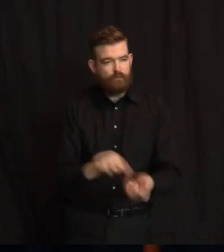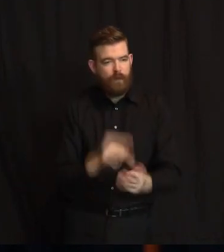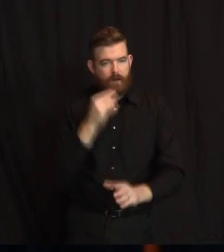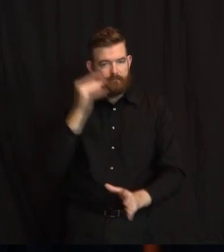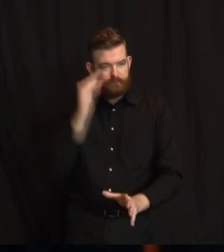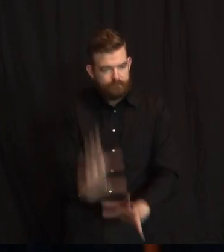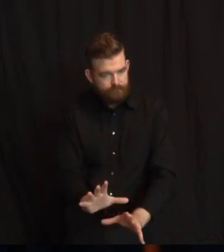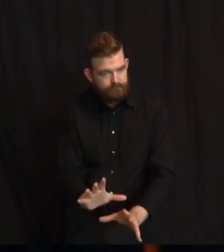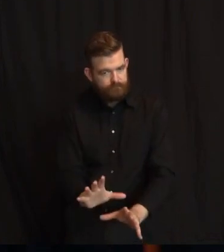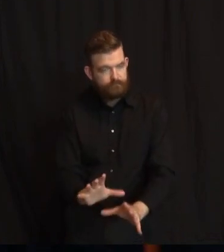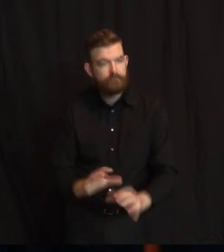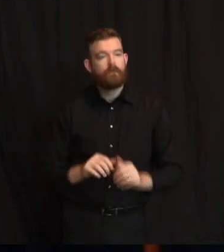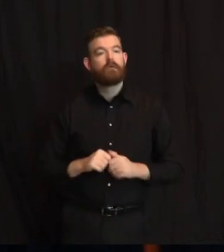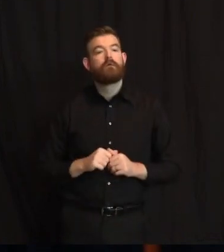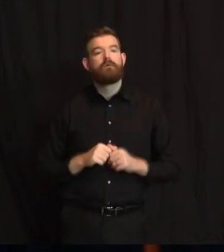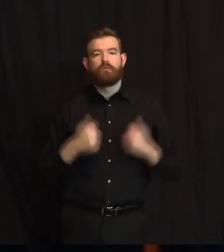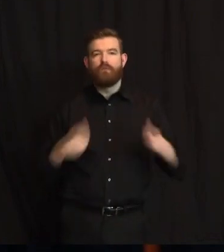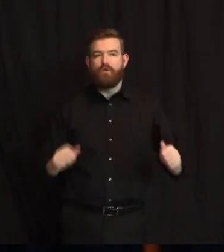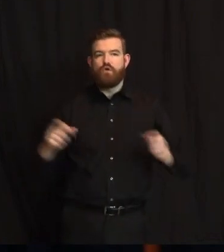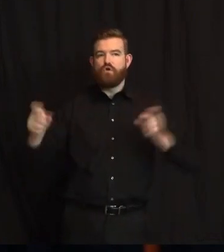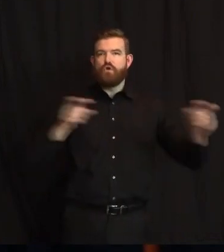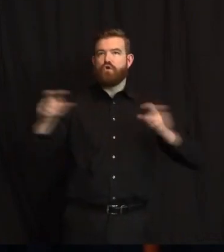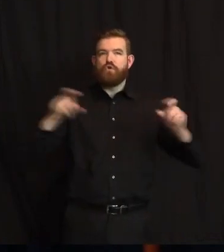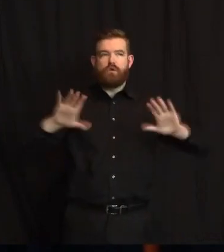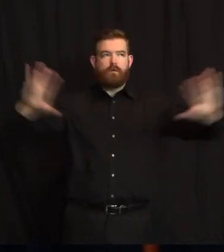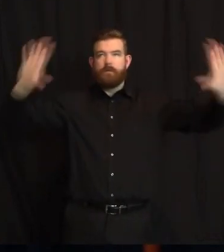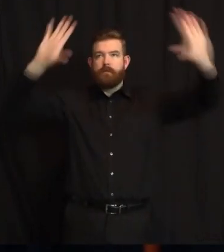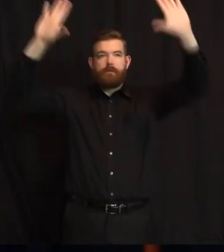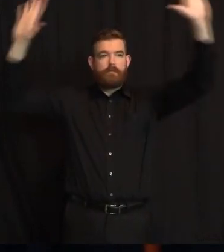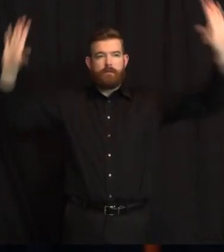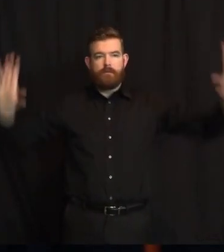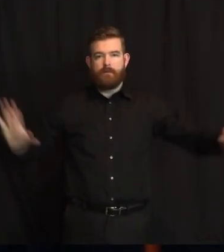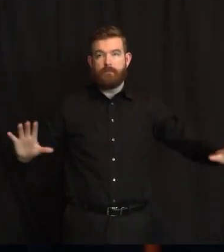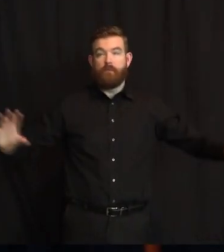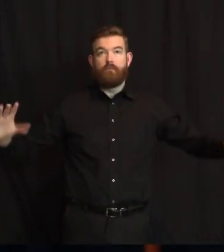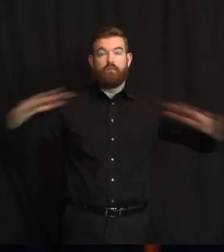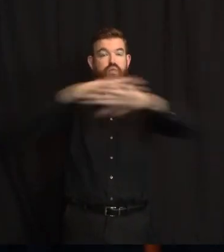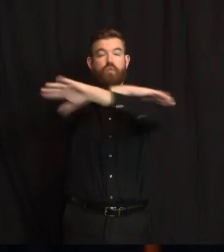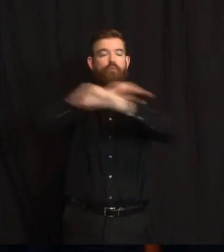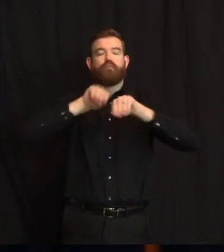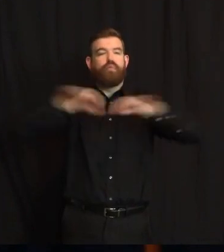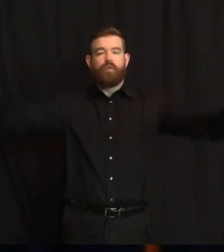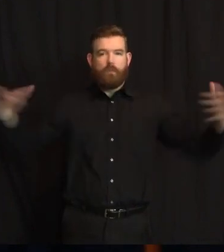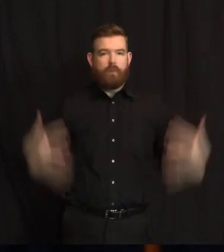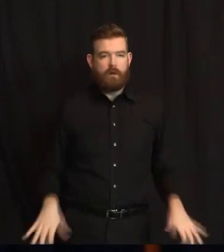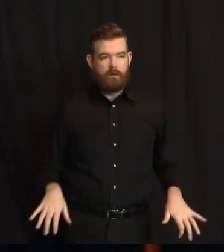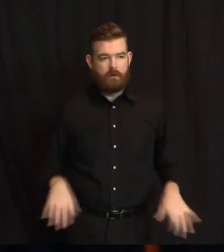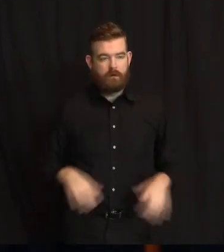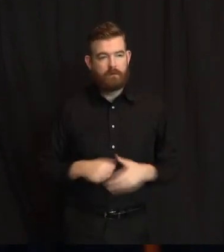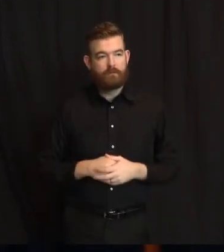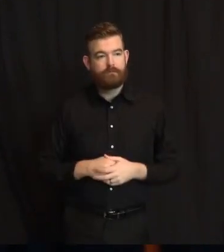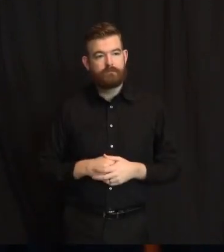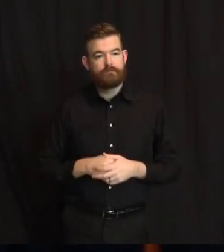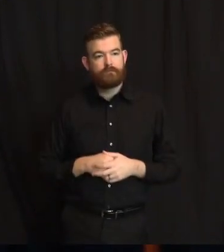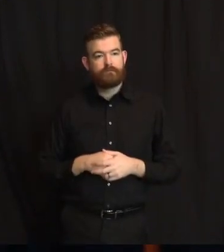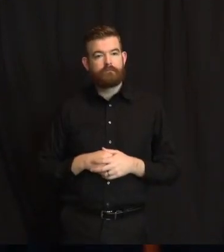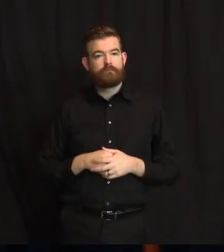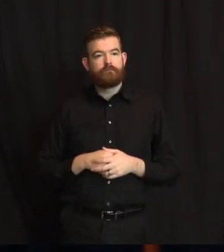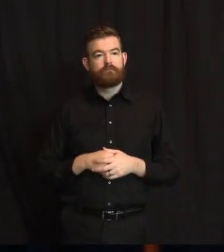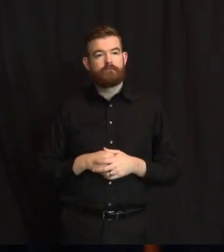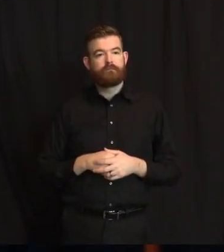to make sure everyone gets the care they deserve and that we're not transmitting the disease. It's becoming a